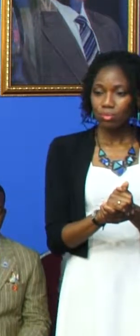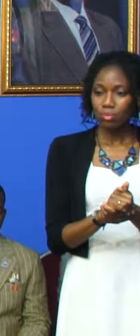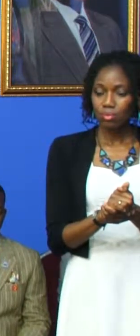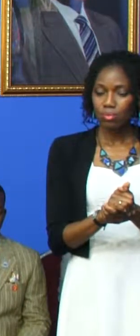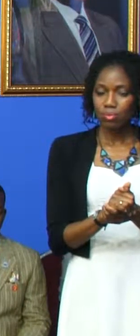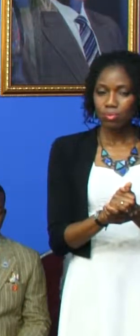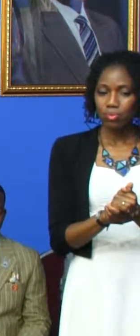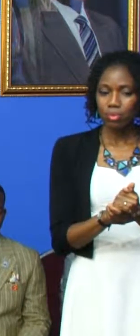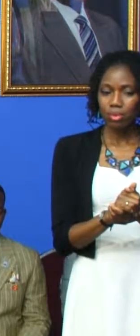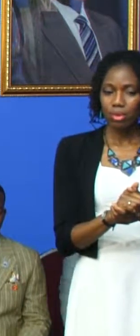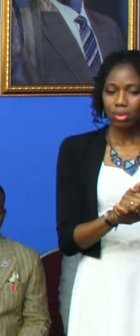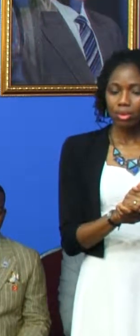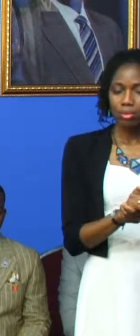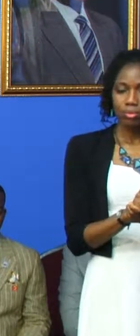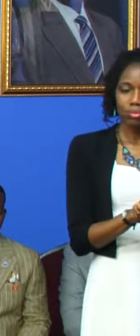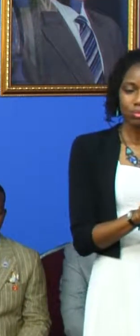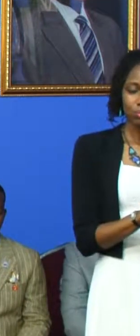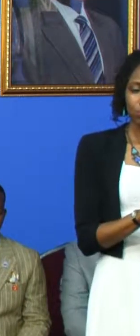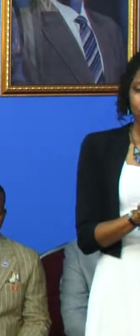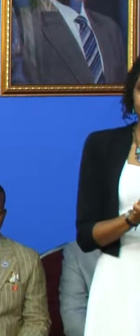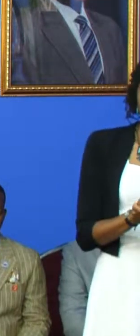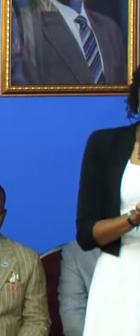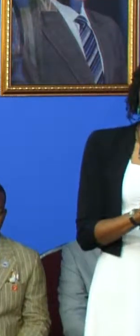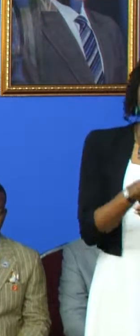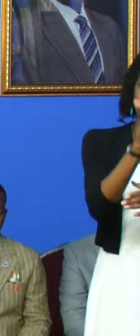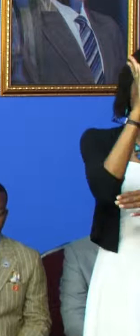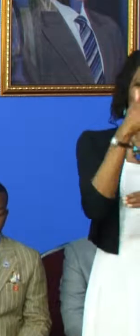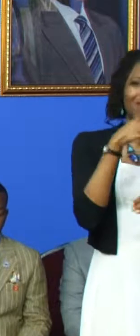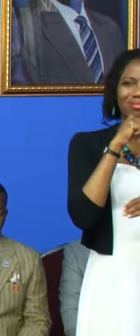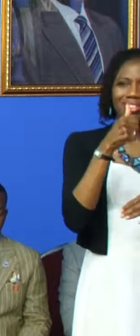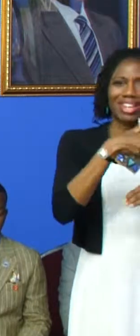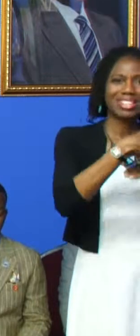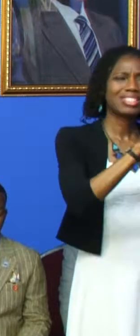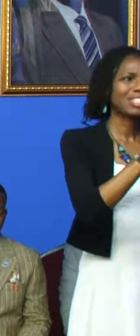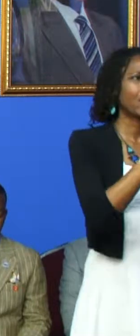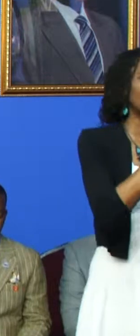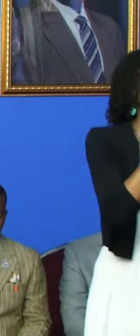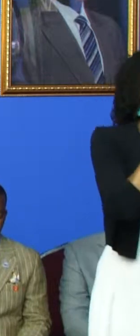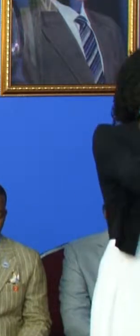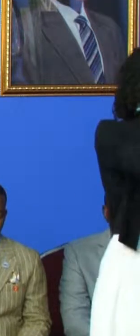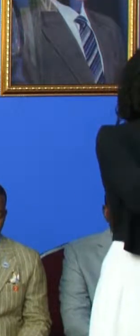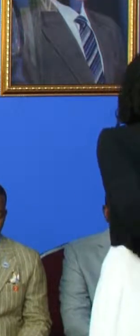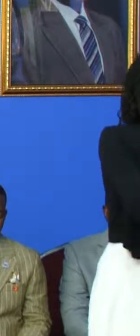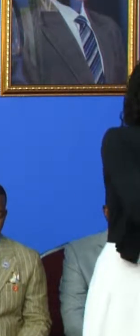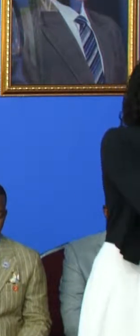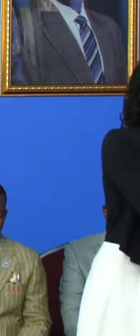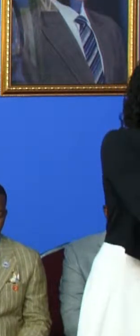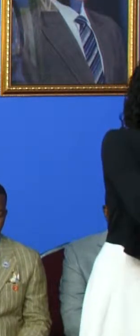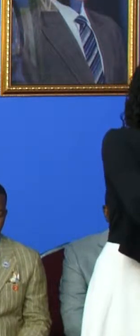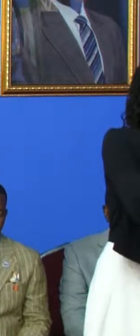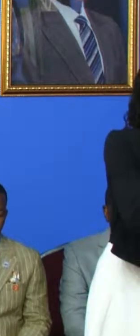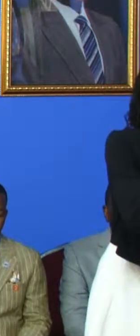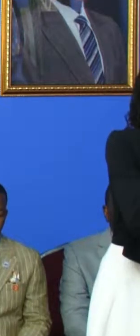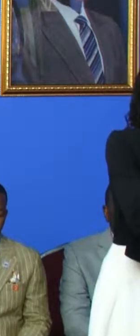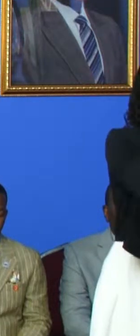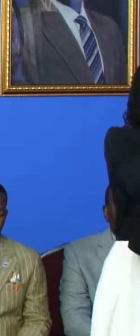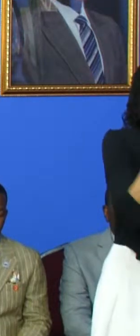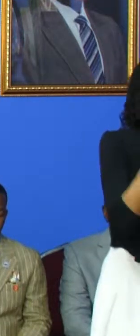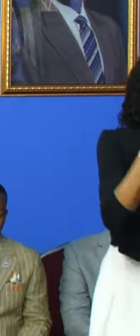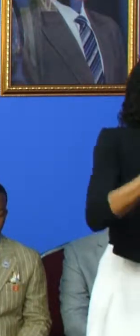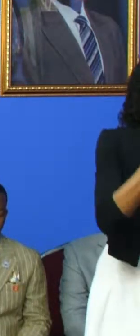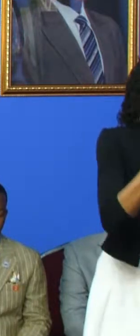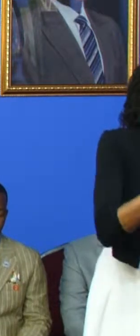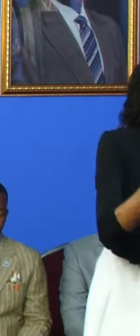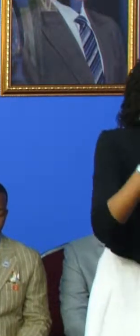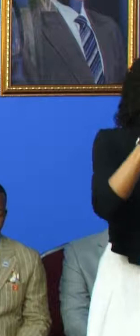God didn't send prophets after the fact. He sent them for the fact.